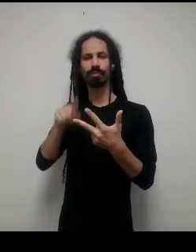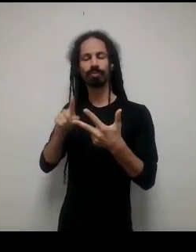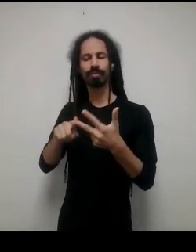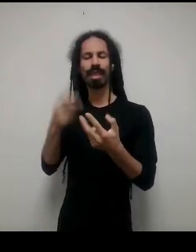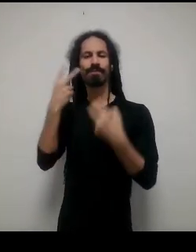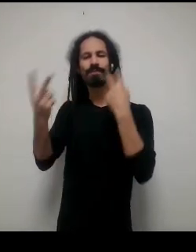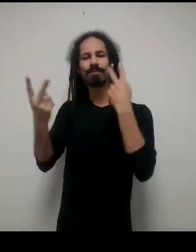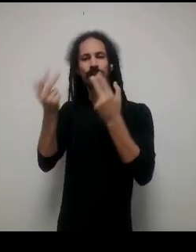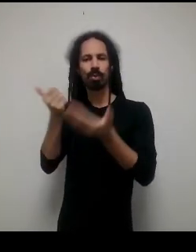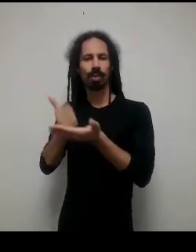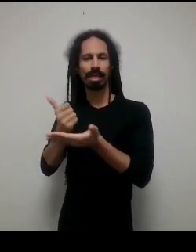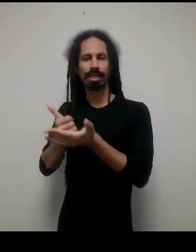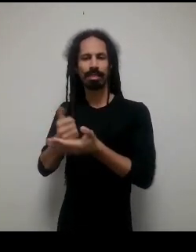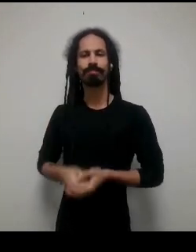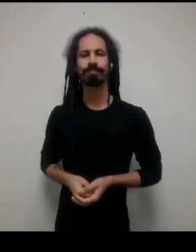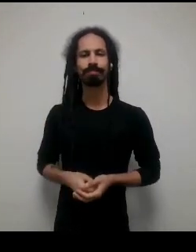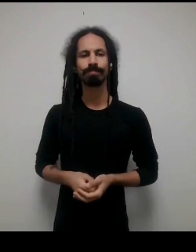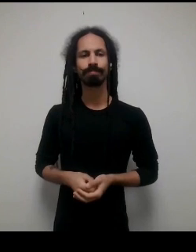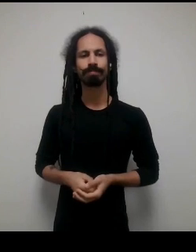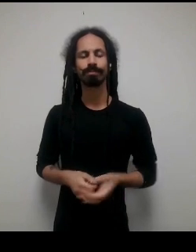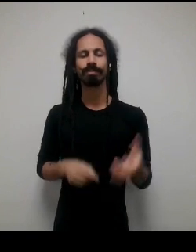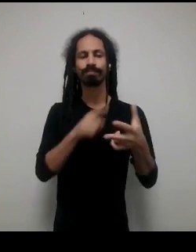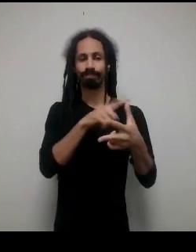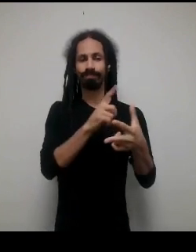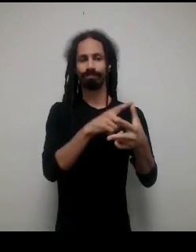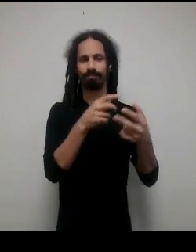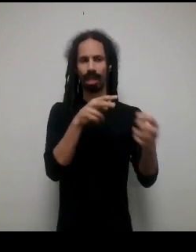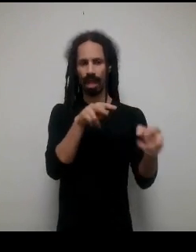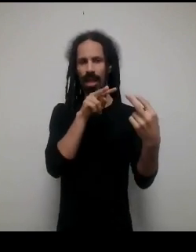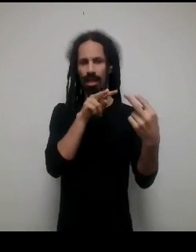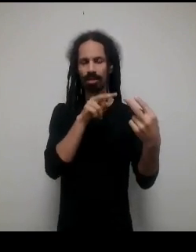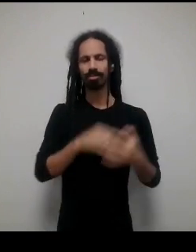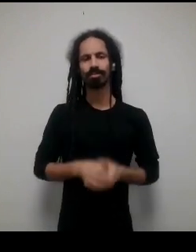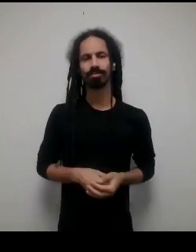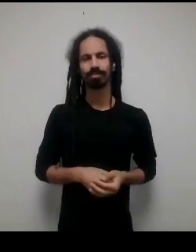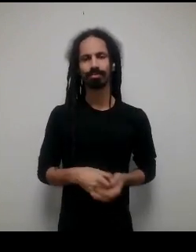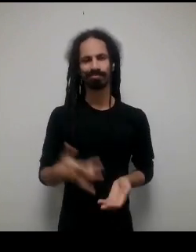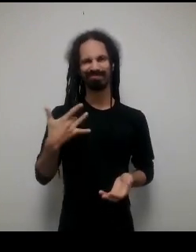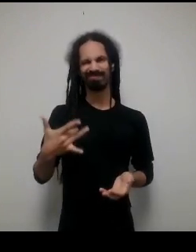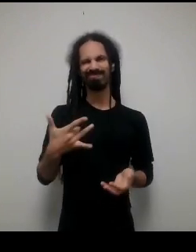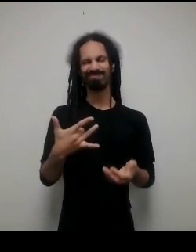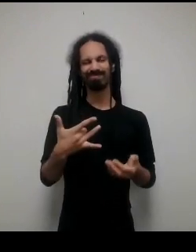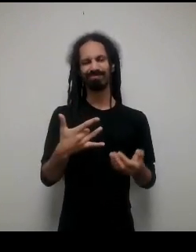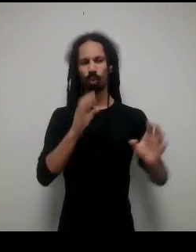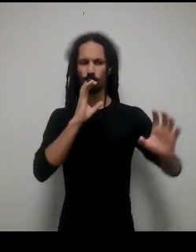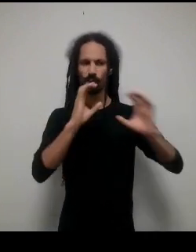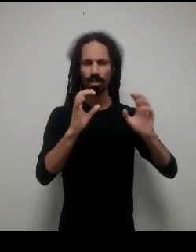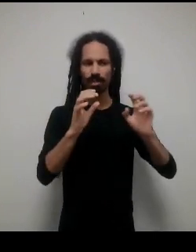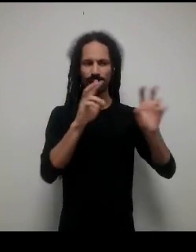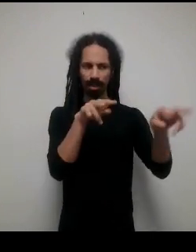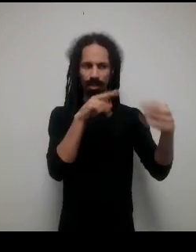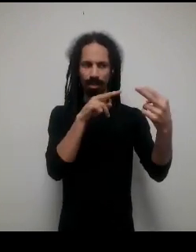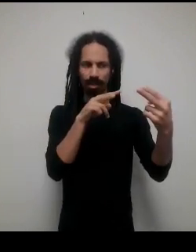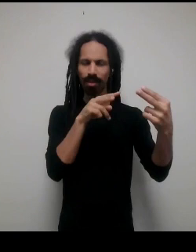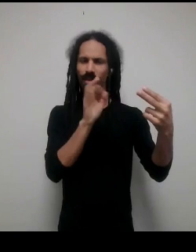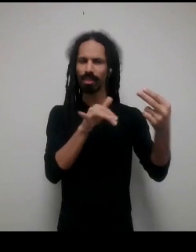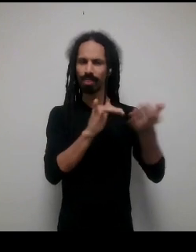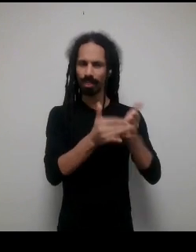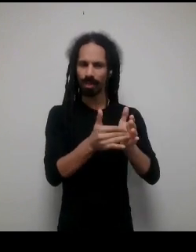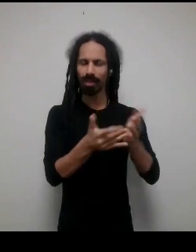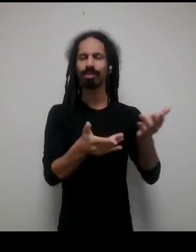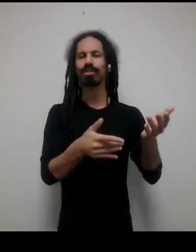aids. So first of all, eye contact. We communicate with people when we look at them. So we can